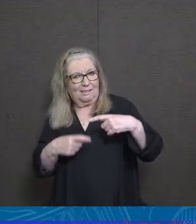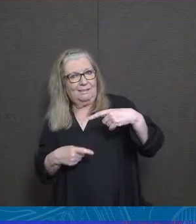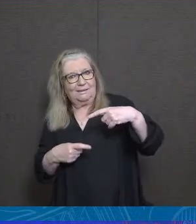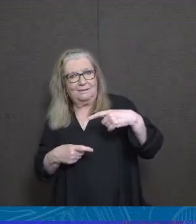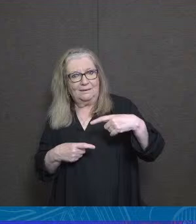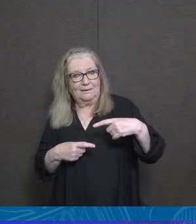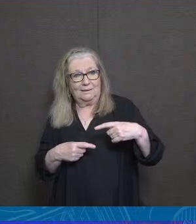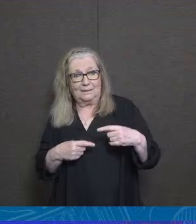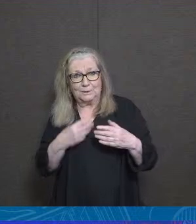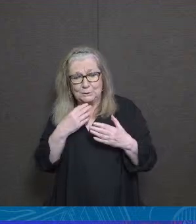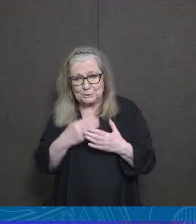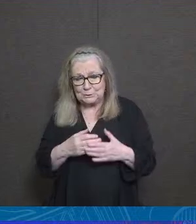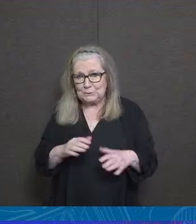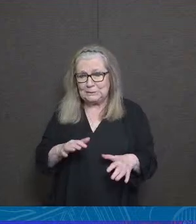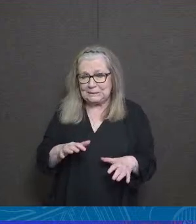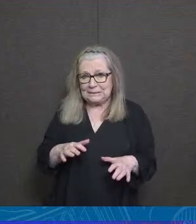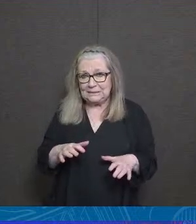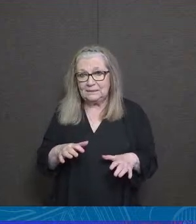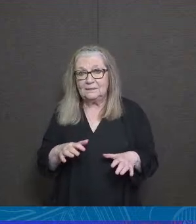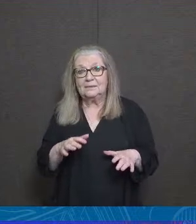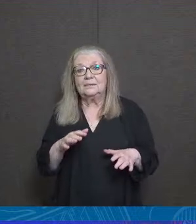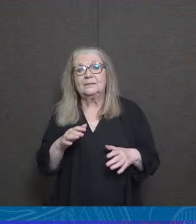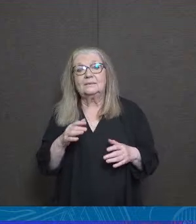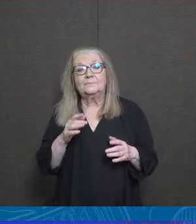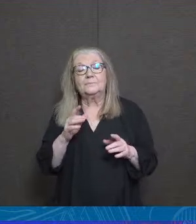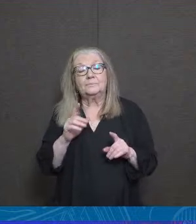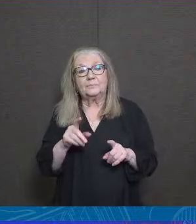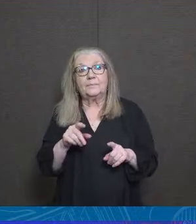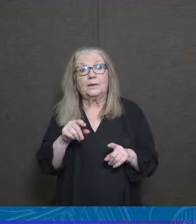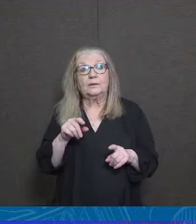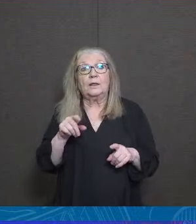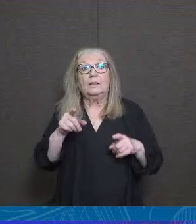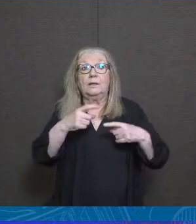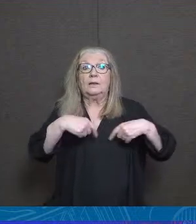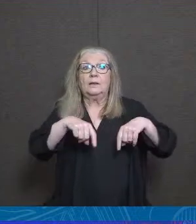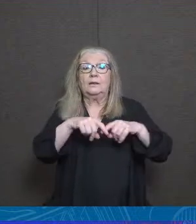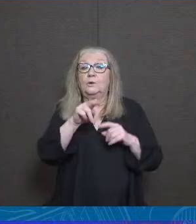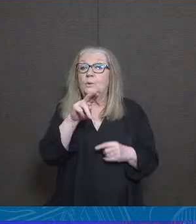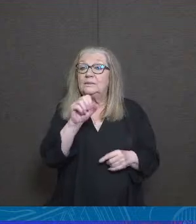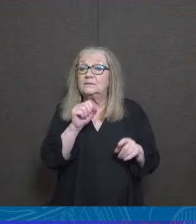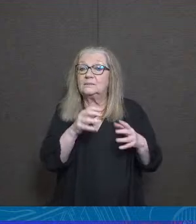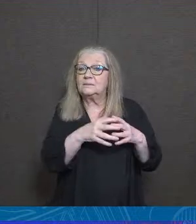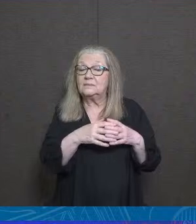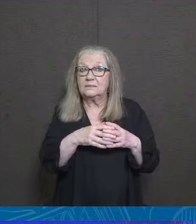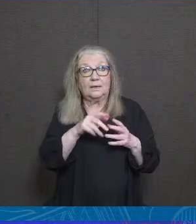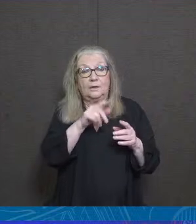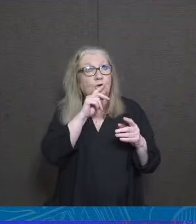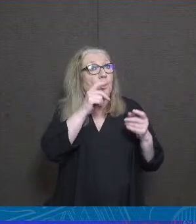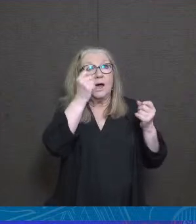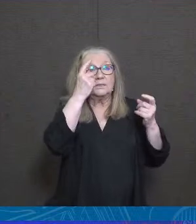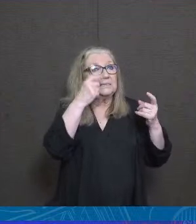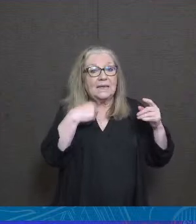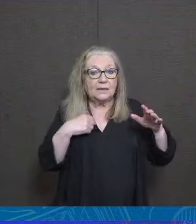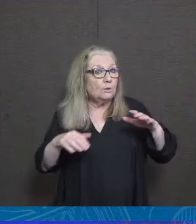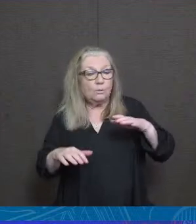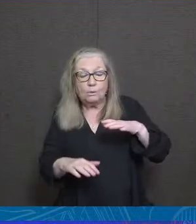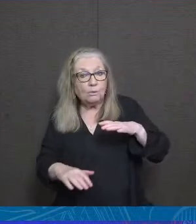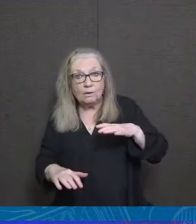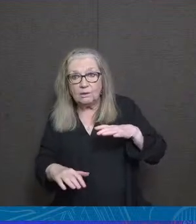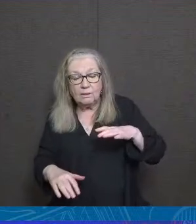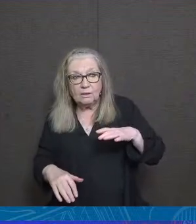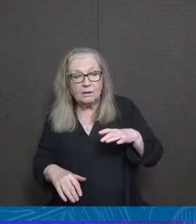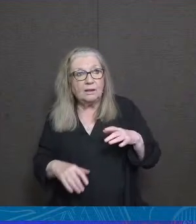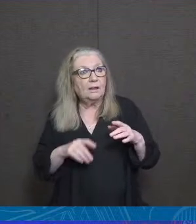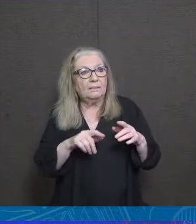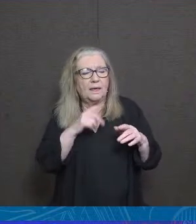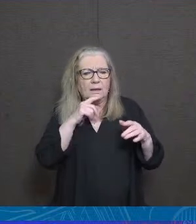that great, but also those people in the US might not understand the local context. They might not know the uncertainties in the